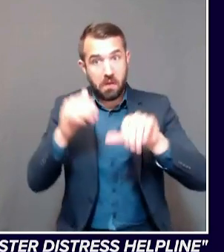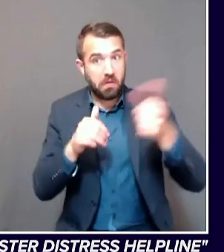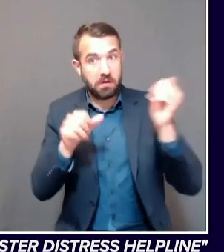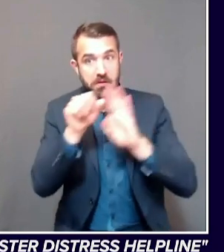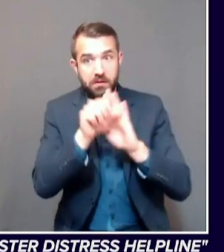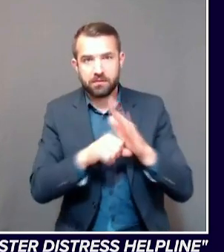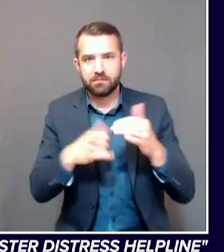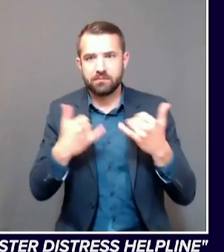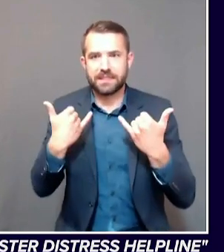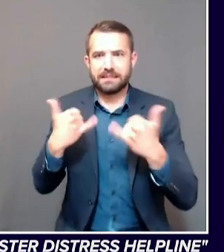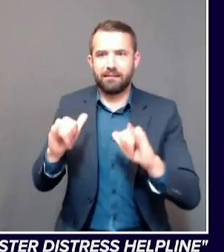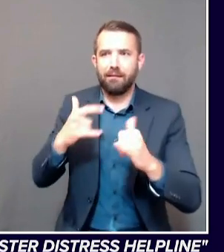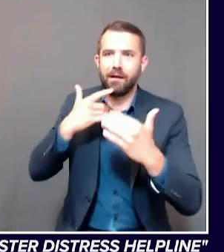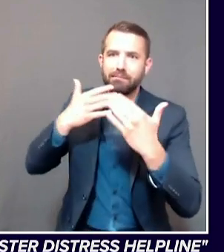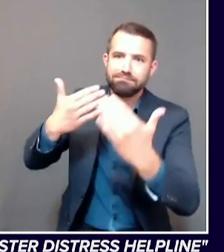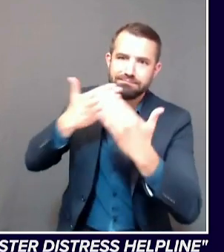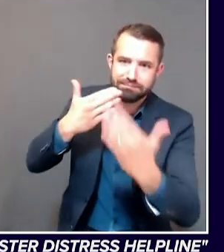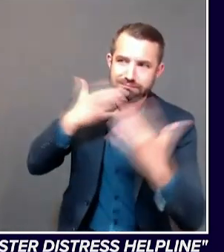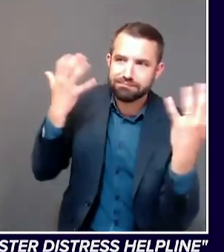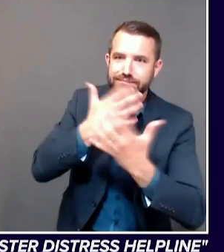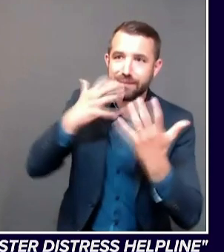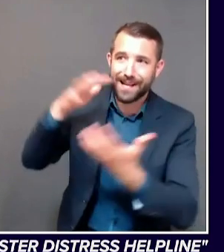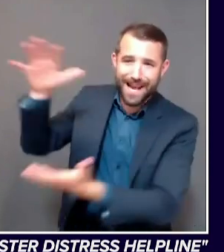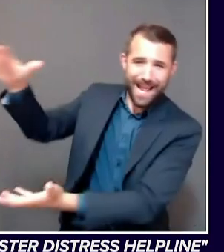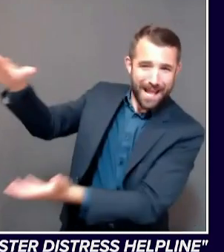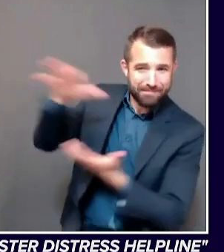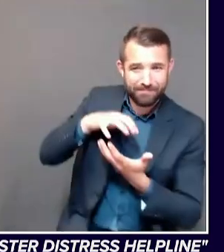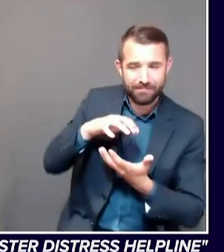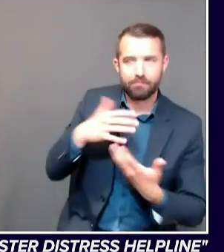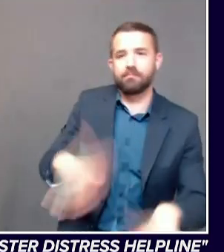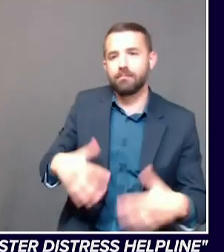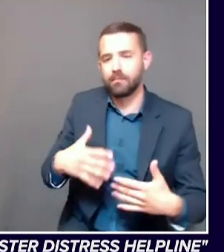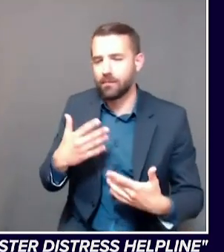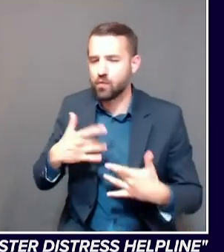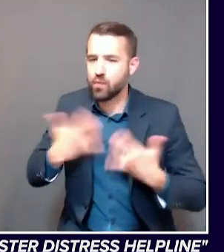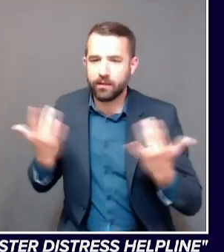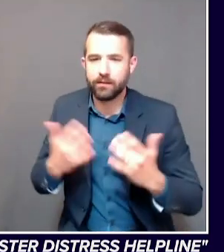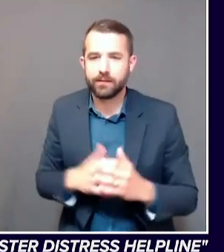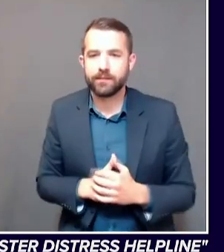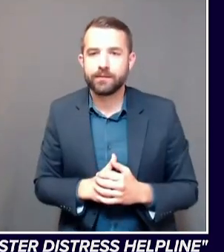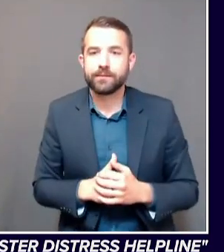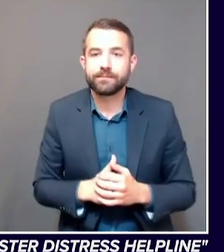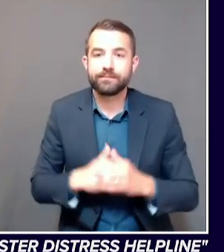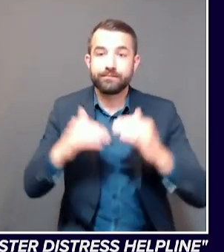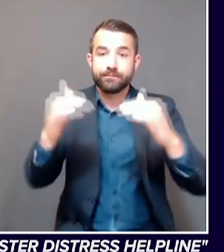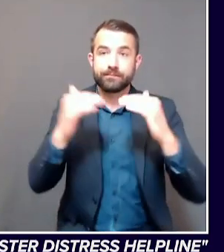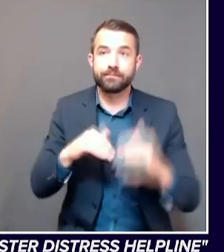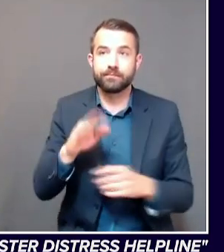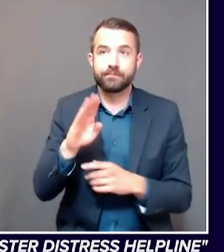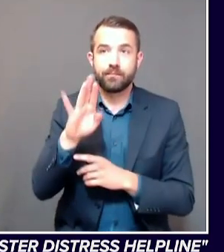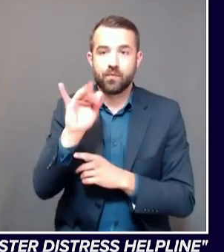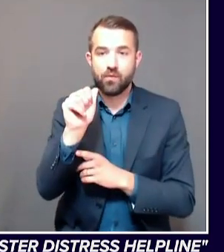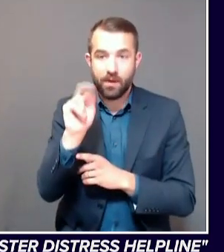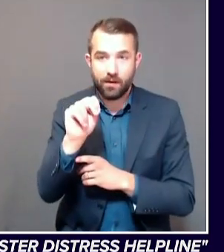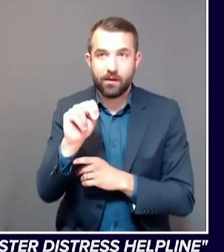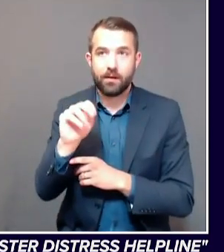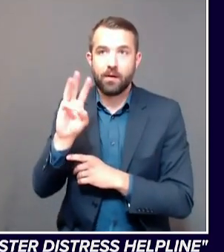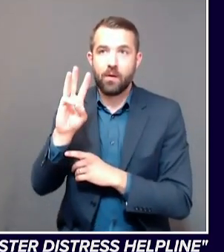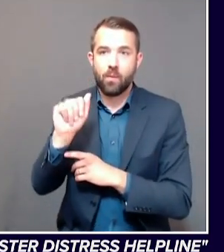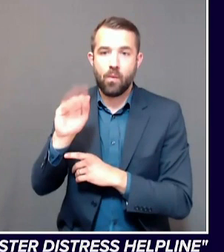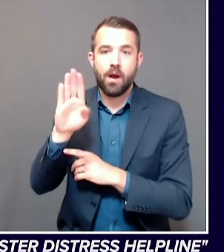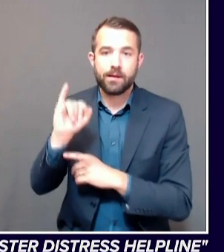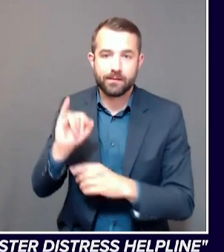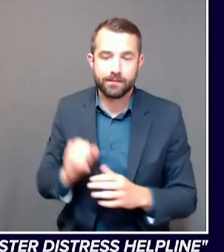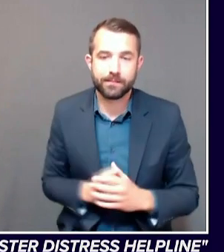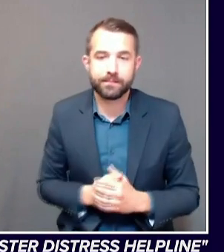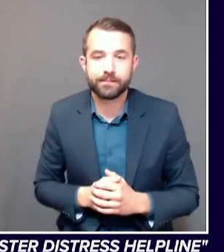donation. Thanks. I'm going to turn next to Brian Sullivan at WABI. Thank you very much.